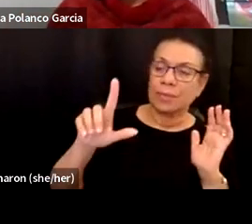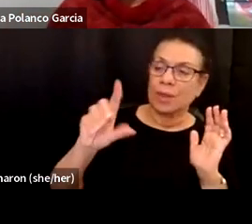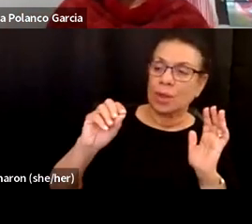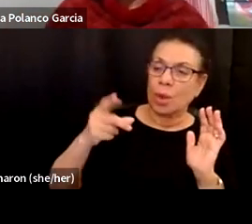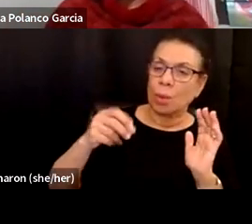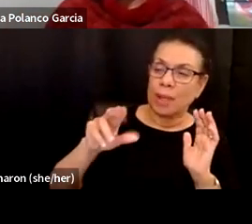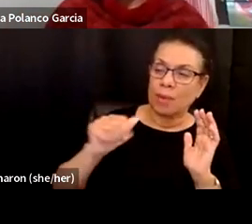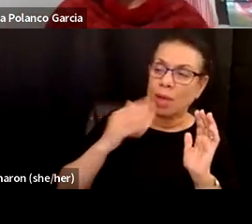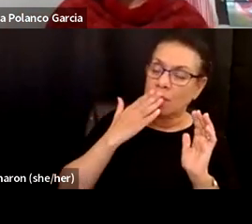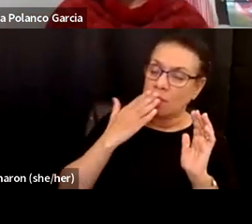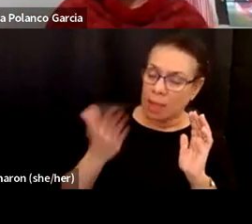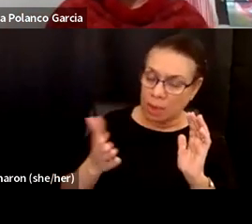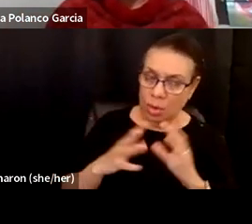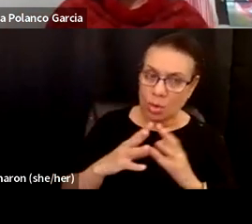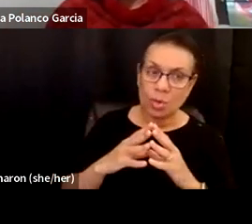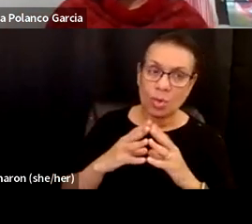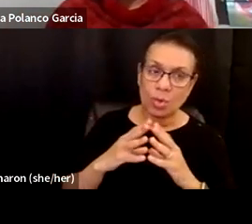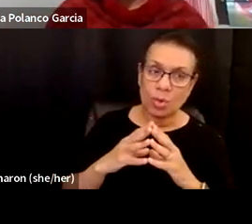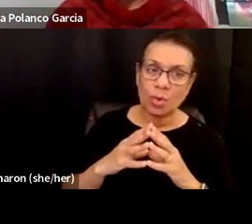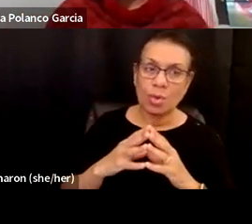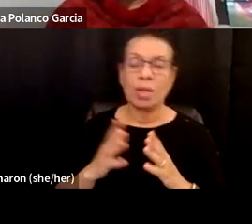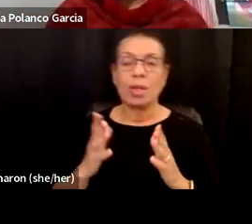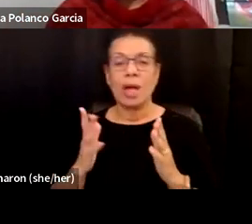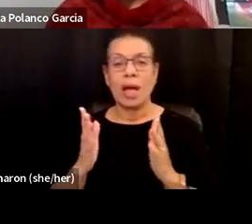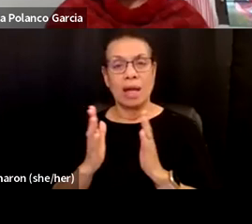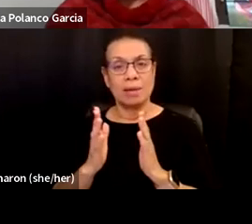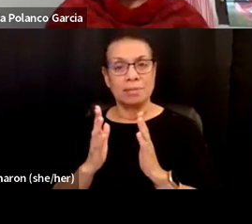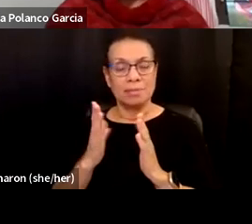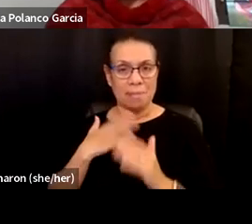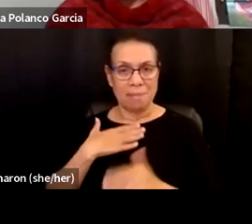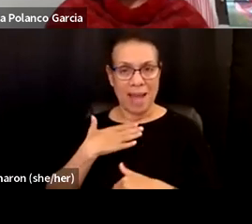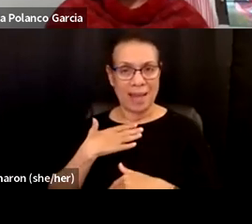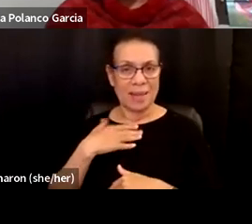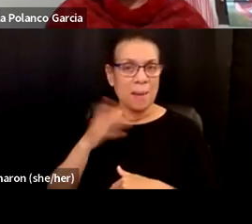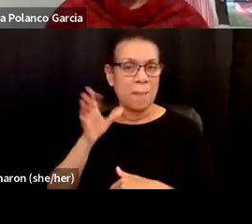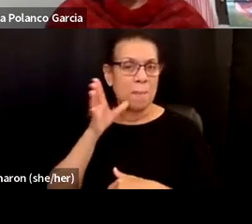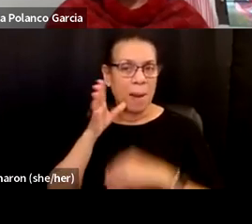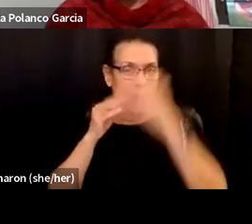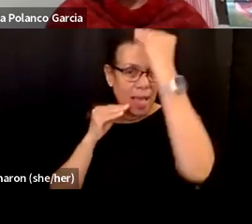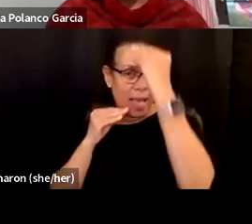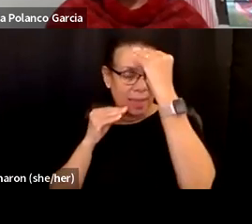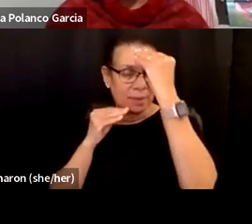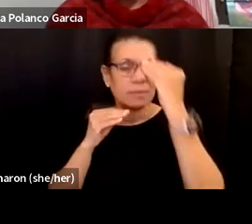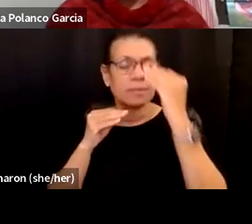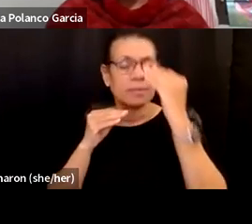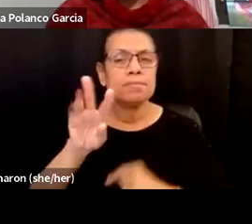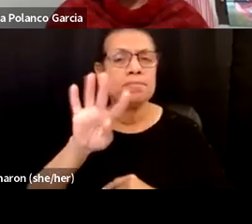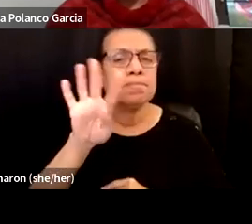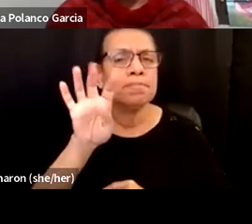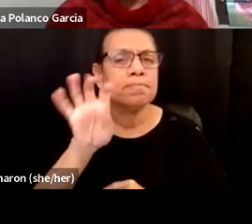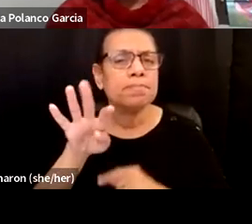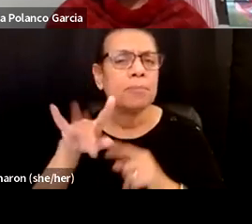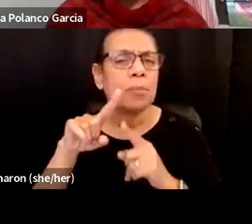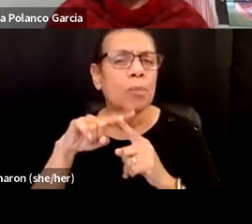ask the the the parent hat question is like and when can we actually see this happen right like in terms of